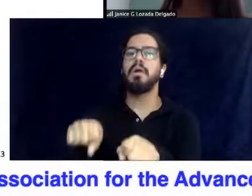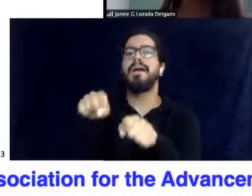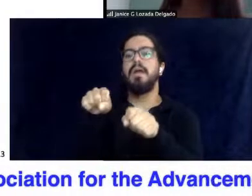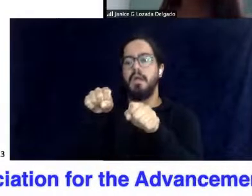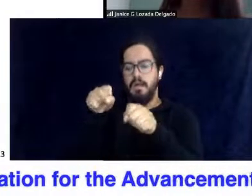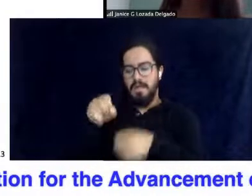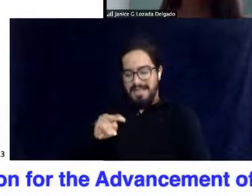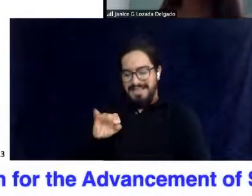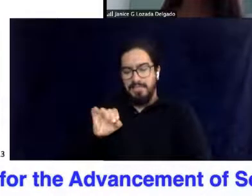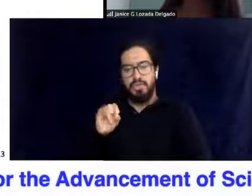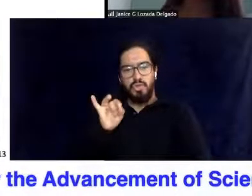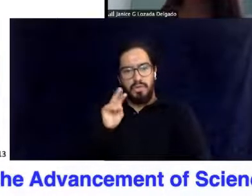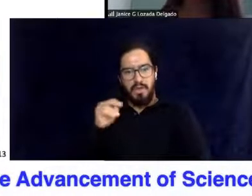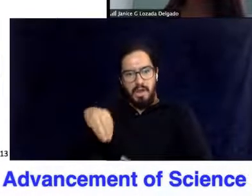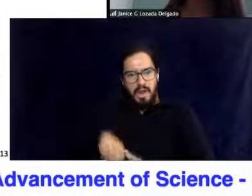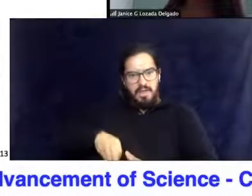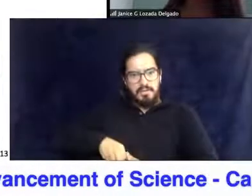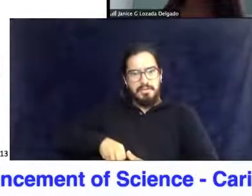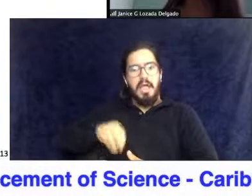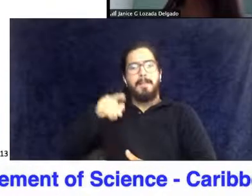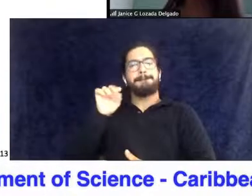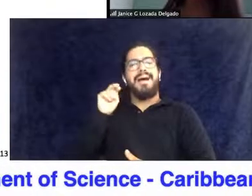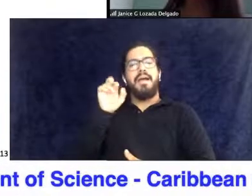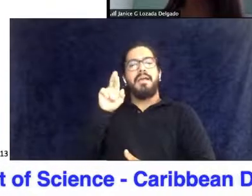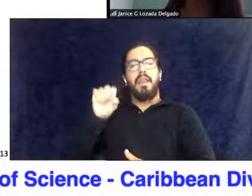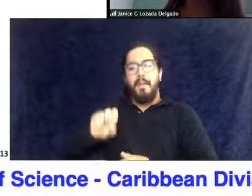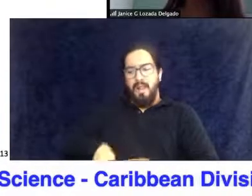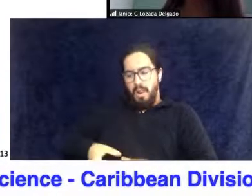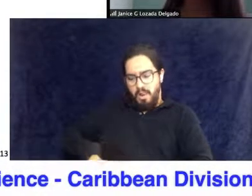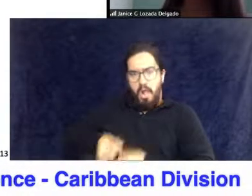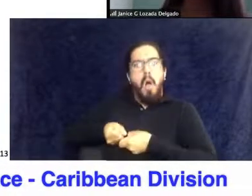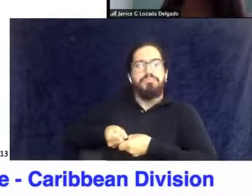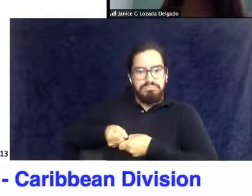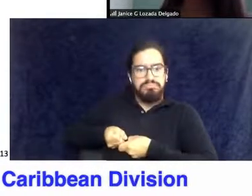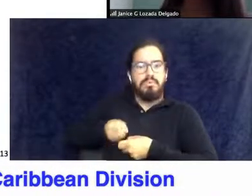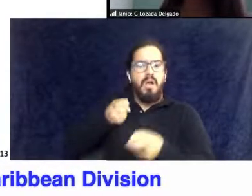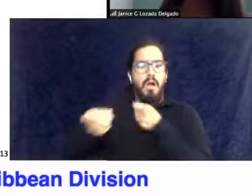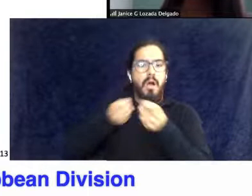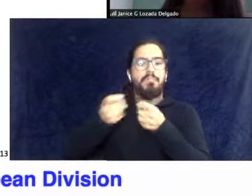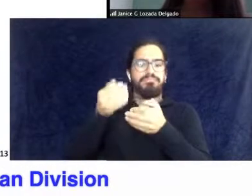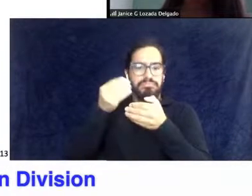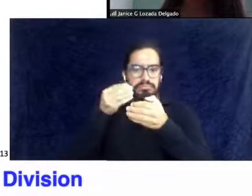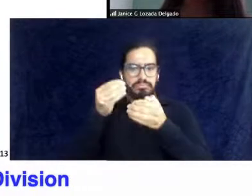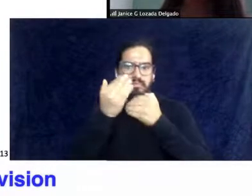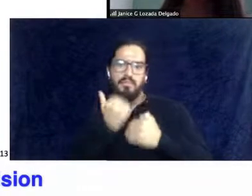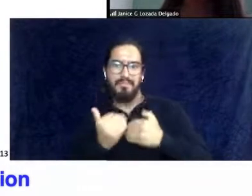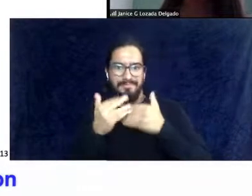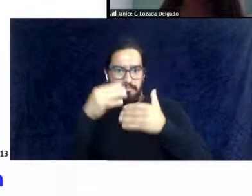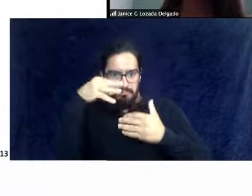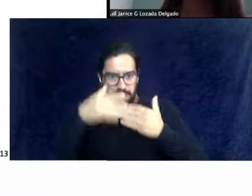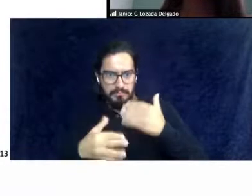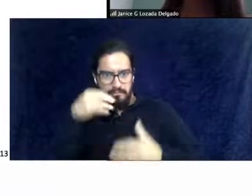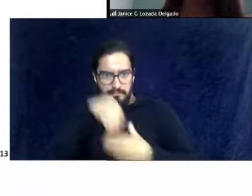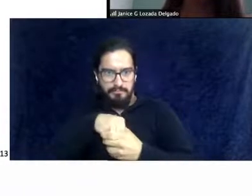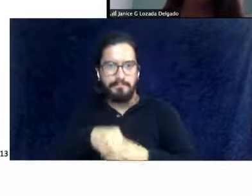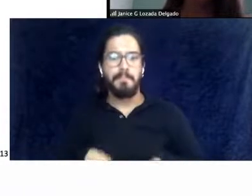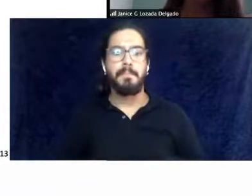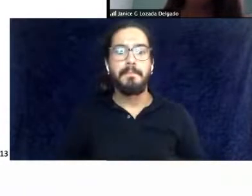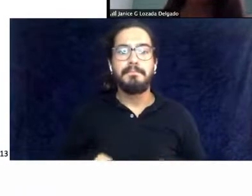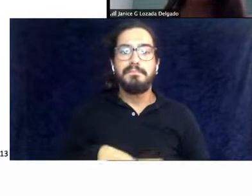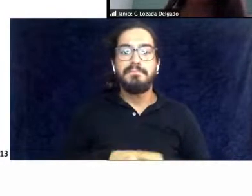the activation of the renin-angiotensin system, or RAS, may play a role in the onset of